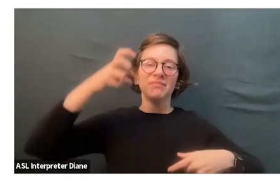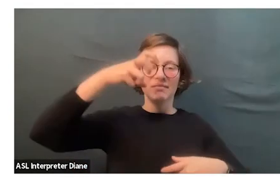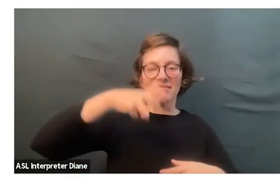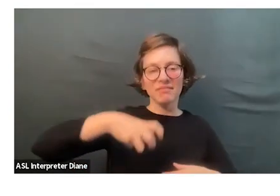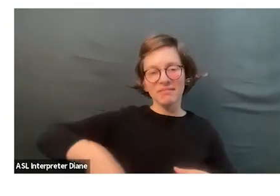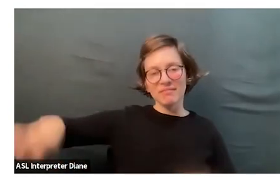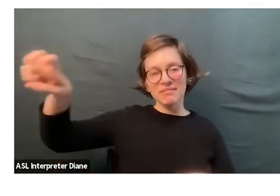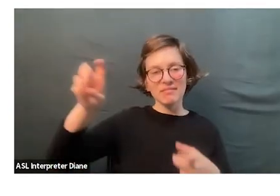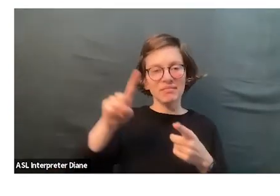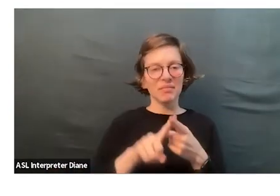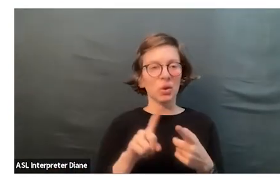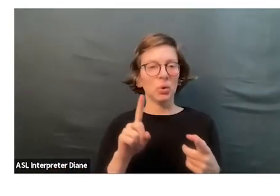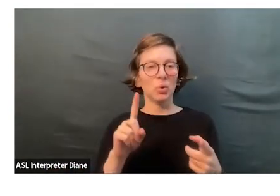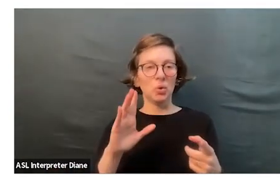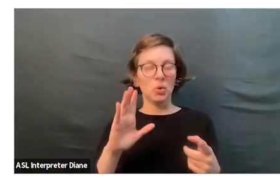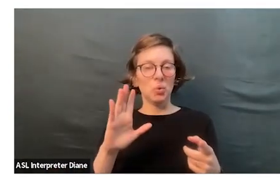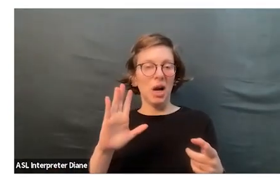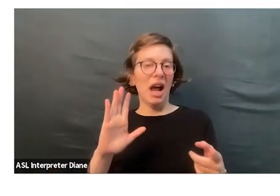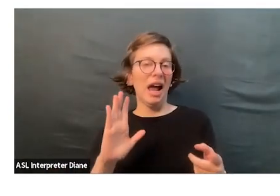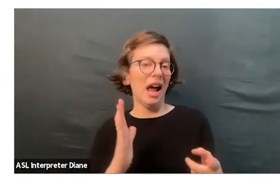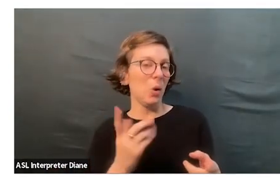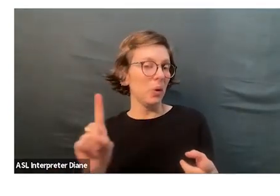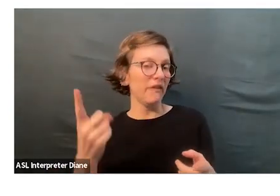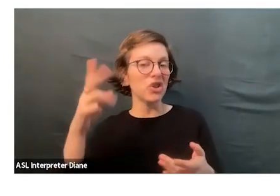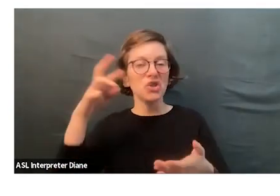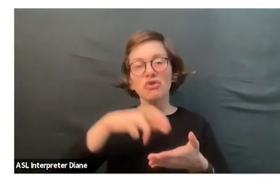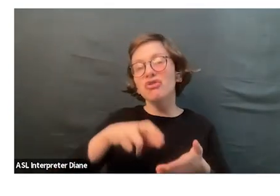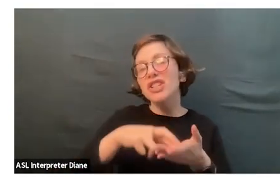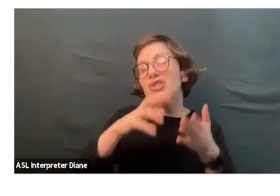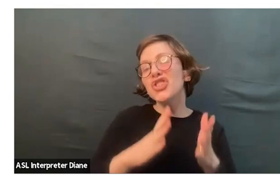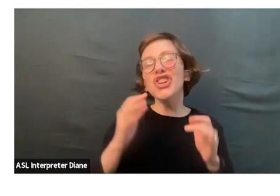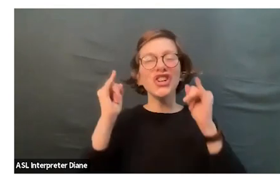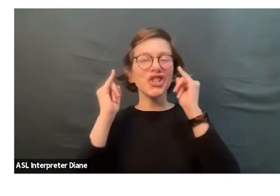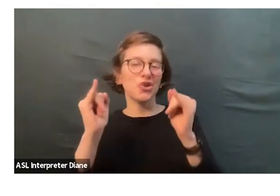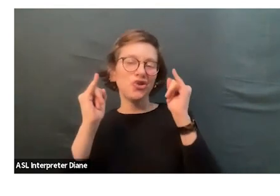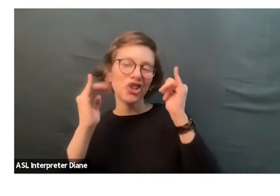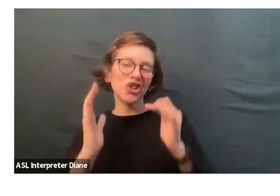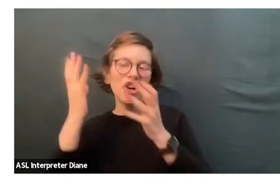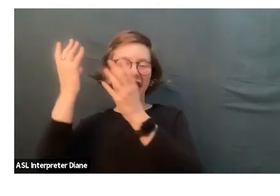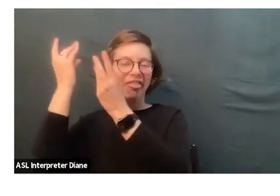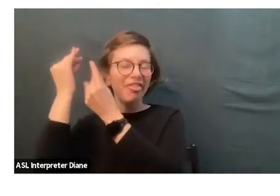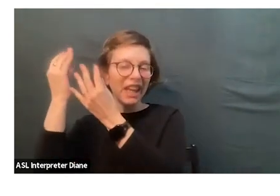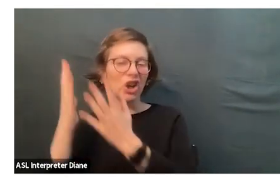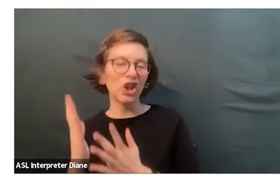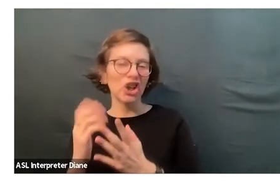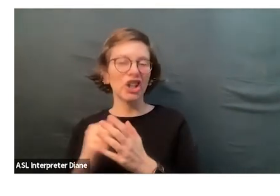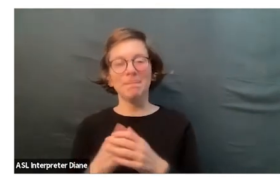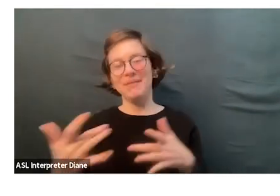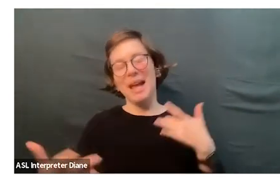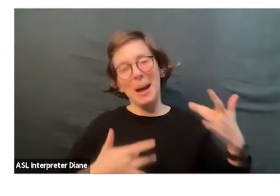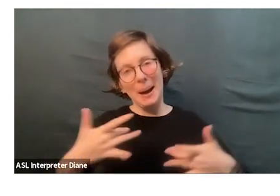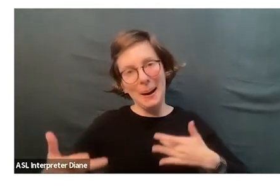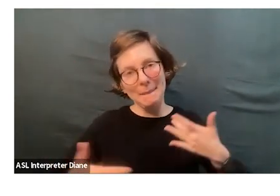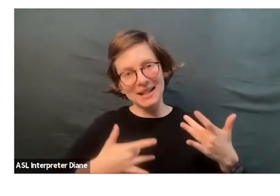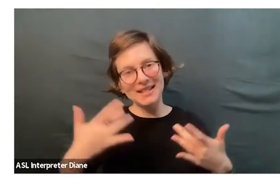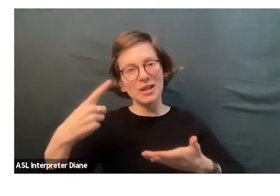I'm really honored to begin this wonderful series on systemic change and offer what I hope will be sort of the origin